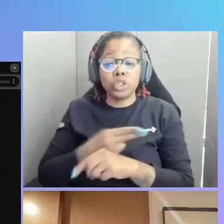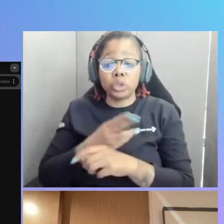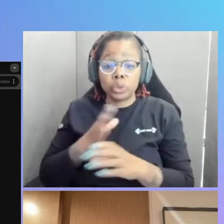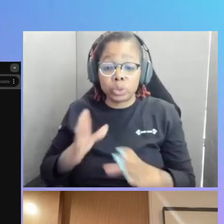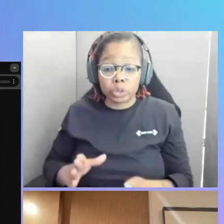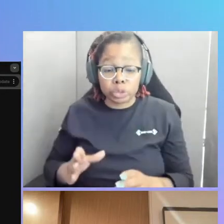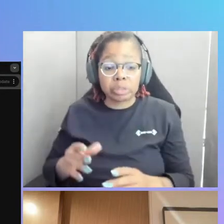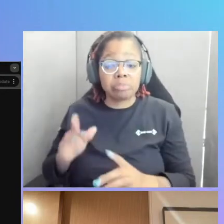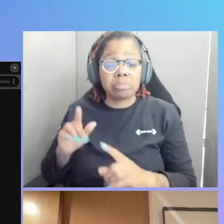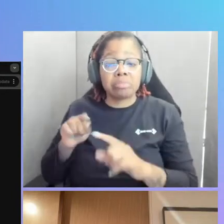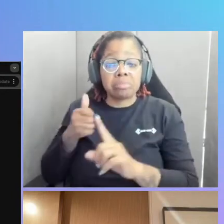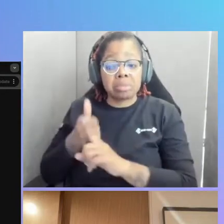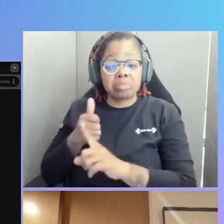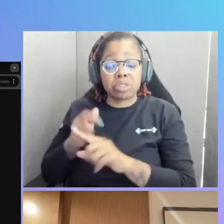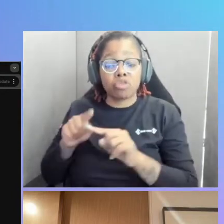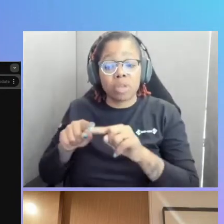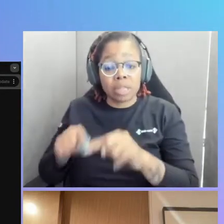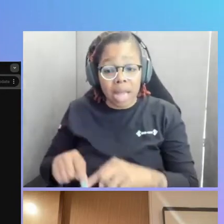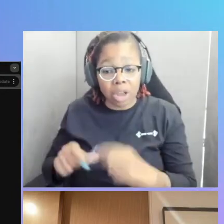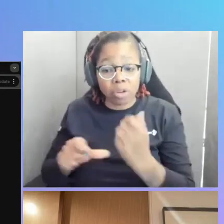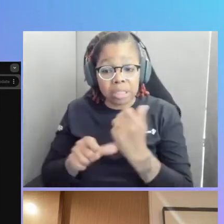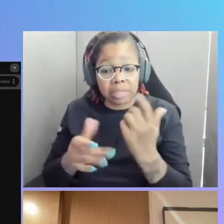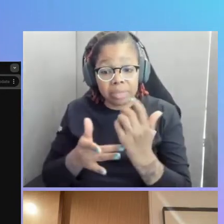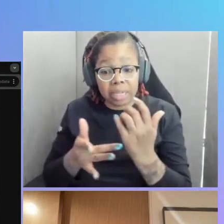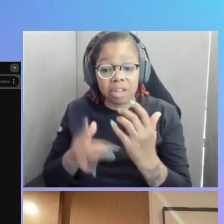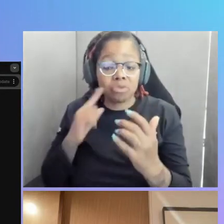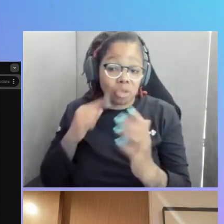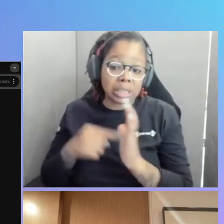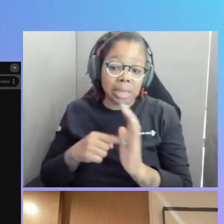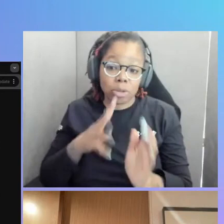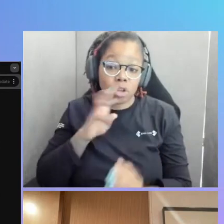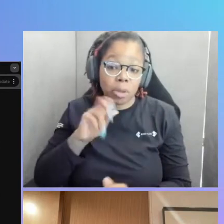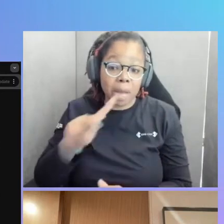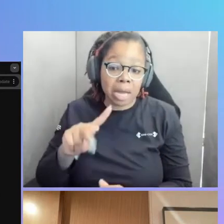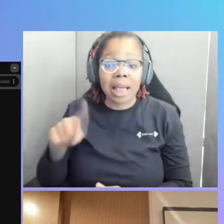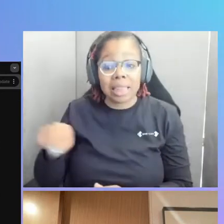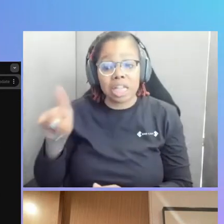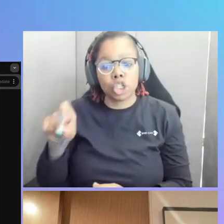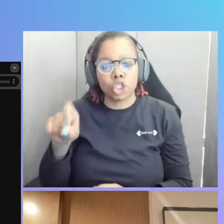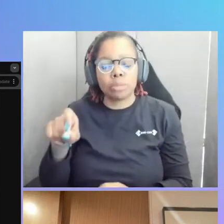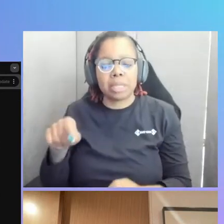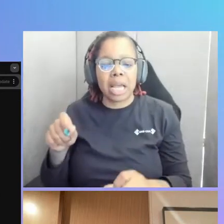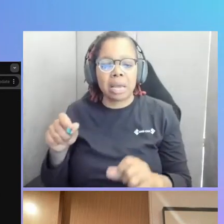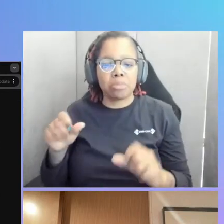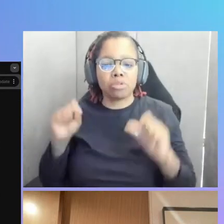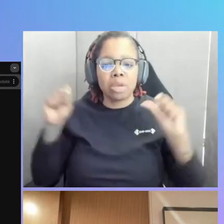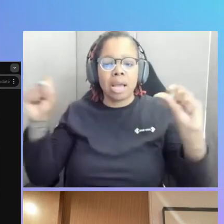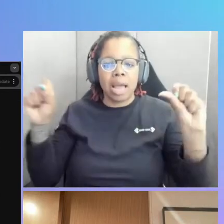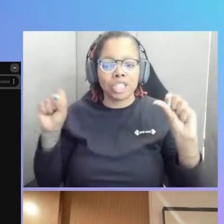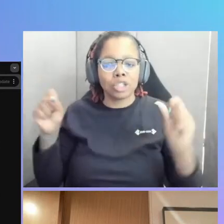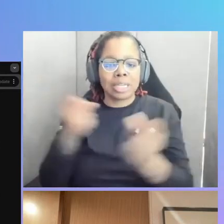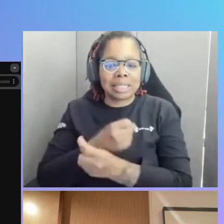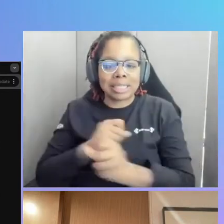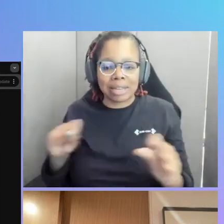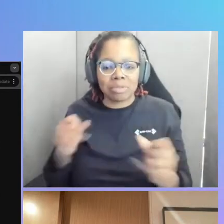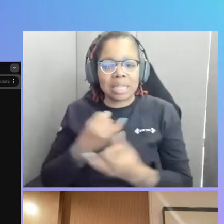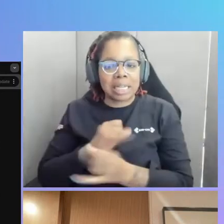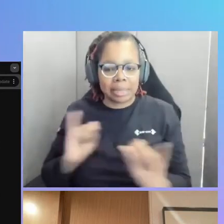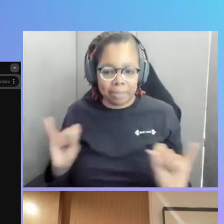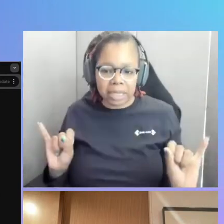who rely on assistive technology, such as talkback, should be able to exercise safely and